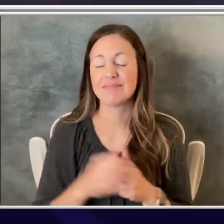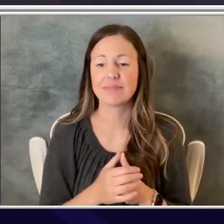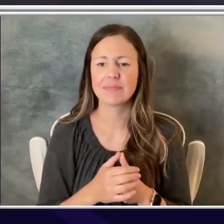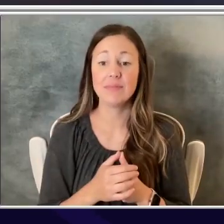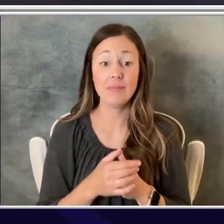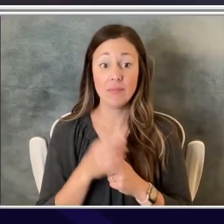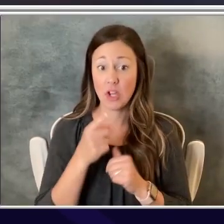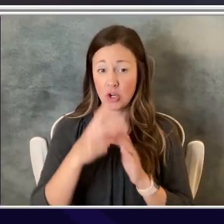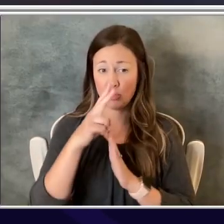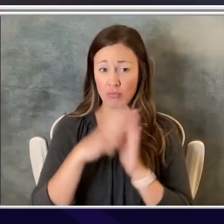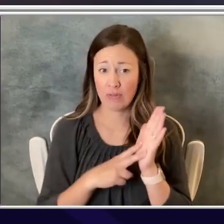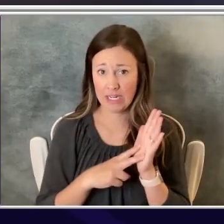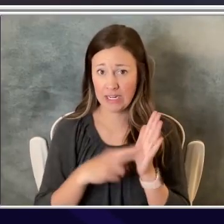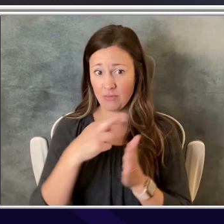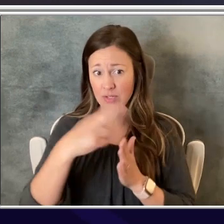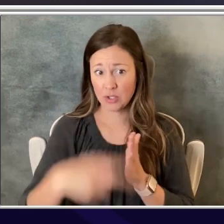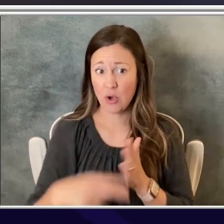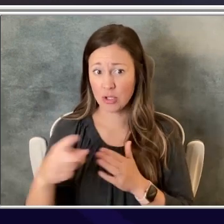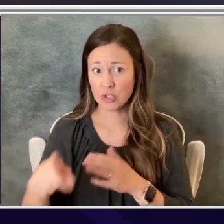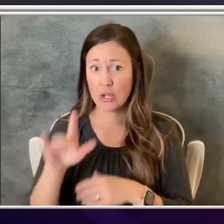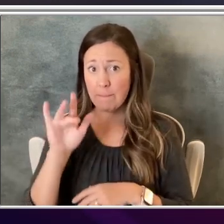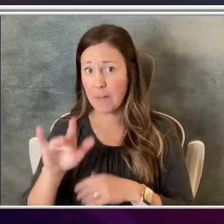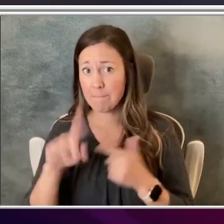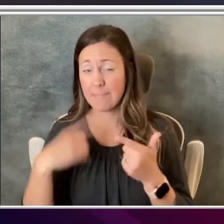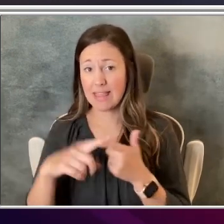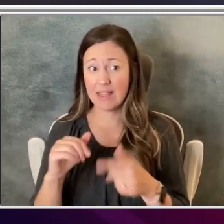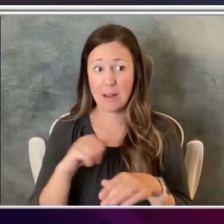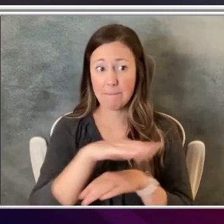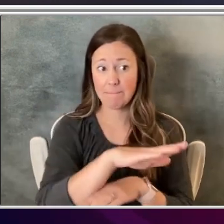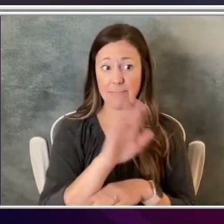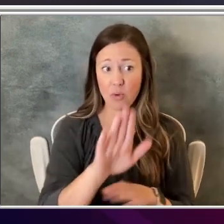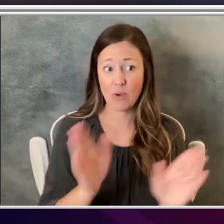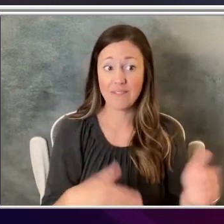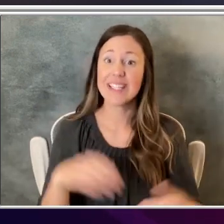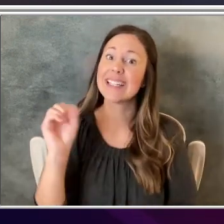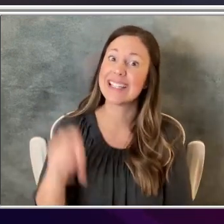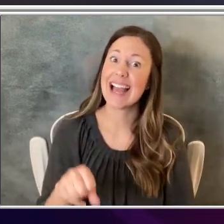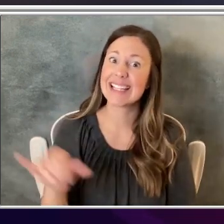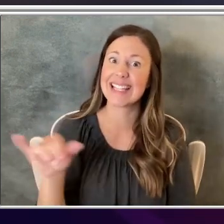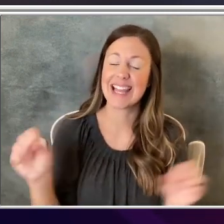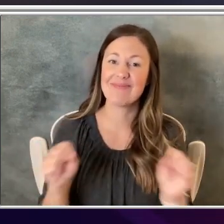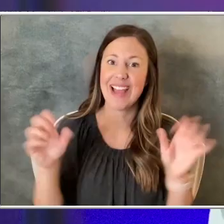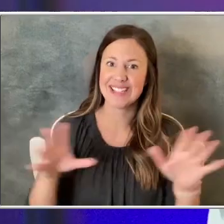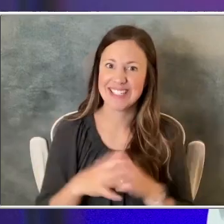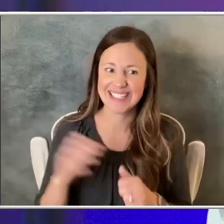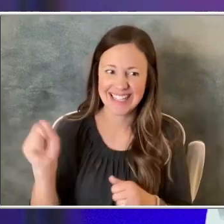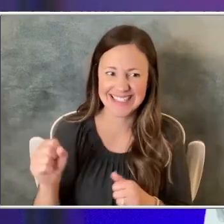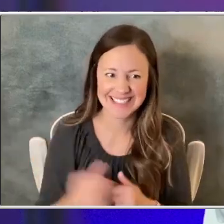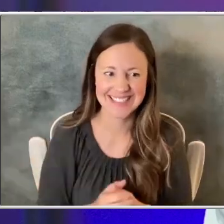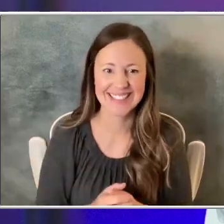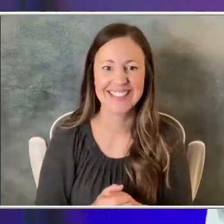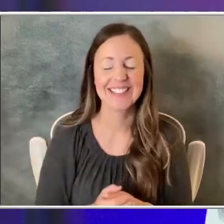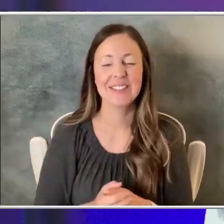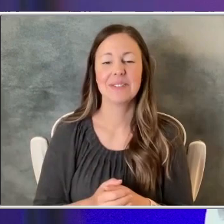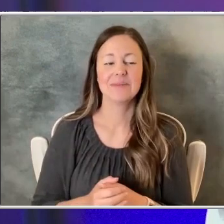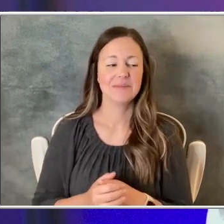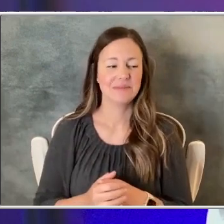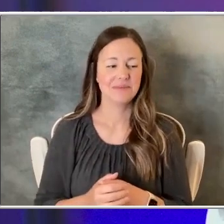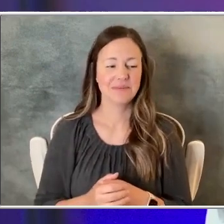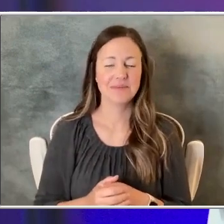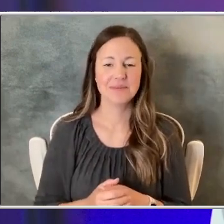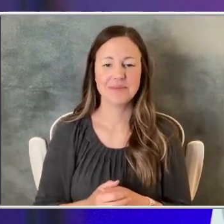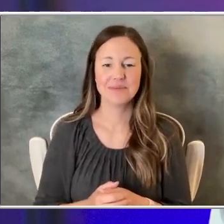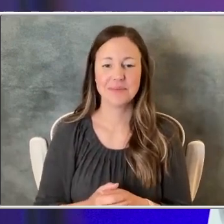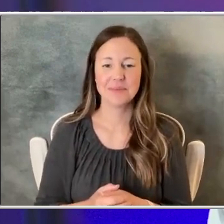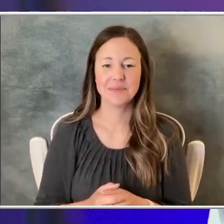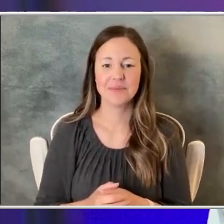the results of that? She presses a little button and it beams it back to your office? Yes, it's kind of like magic to a certain extent. But the way that happens is it's transmitted